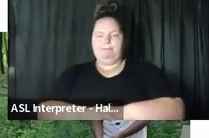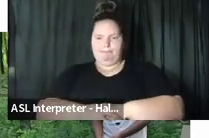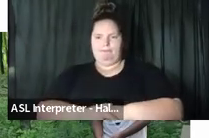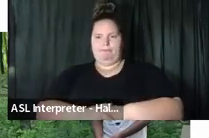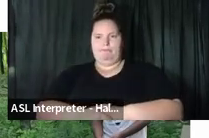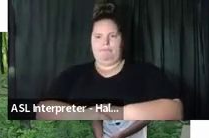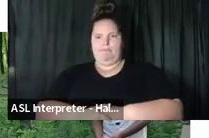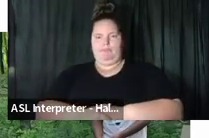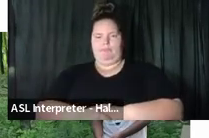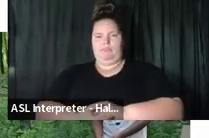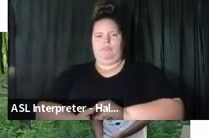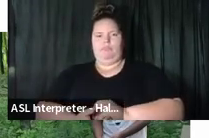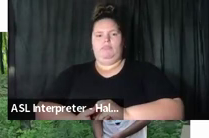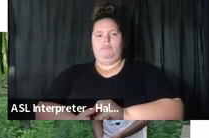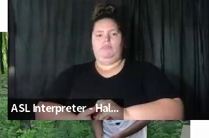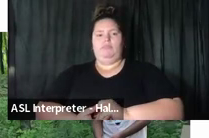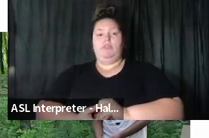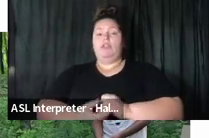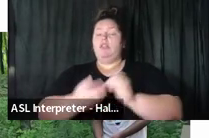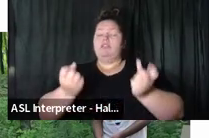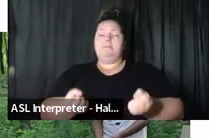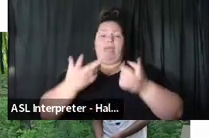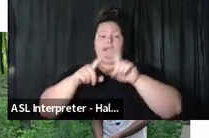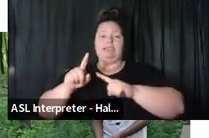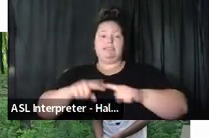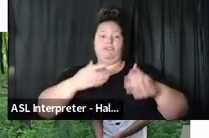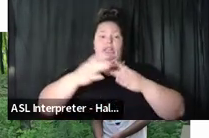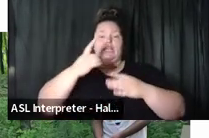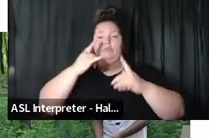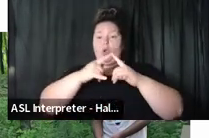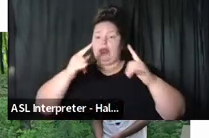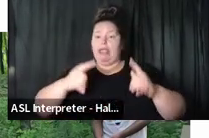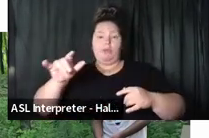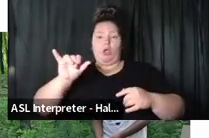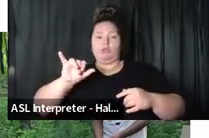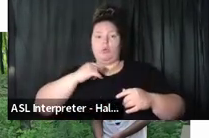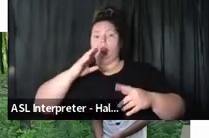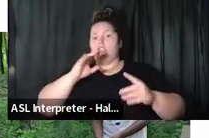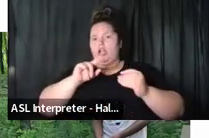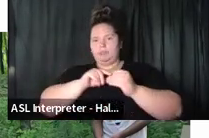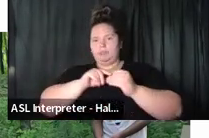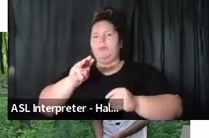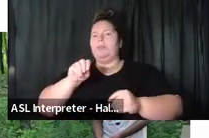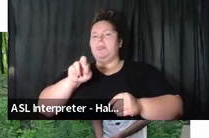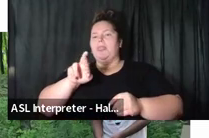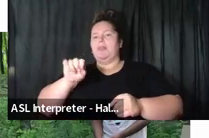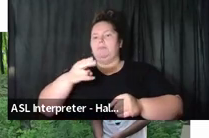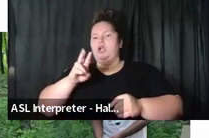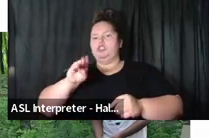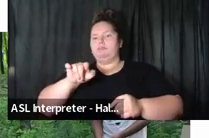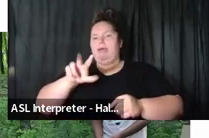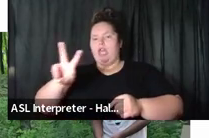And there's a lot of stuff for camping as well. We talked about the marshmallow roaster before, but there's also